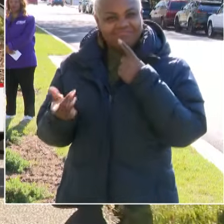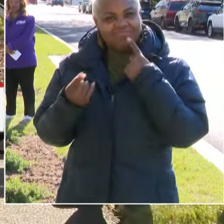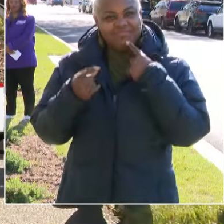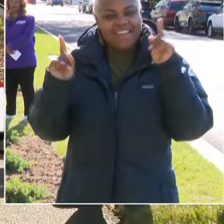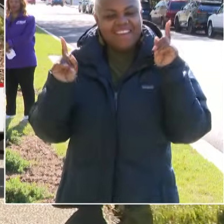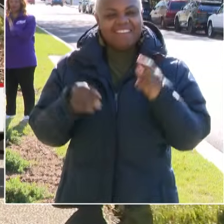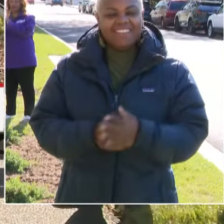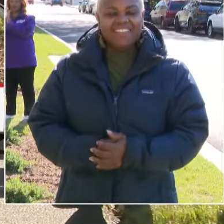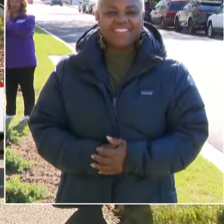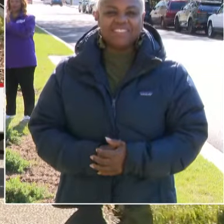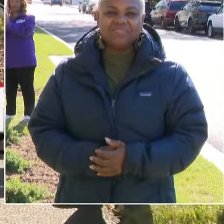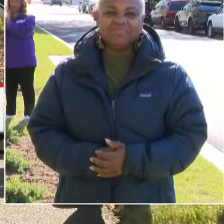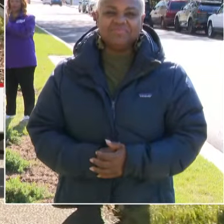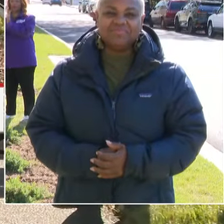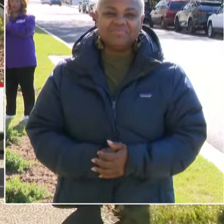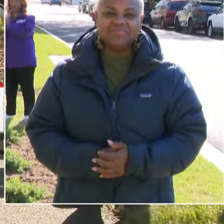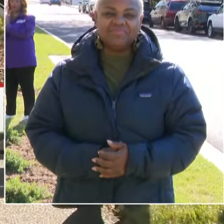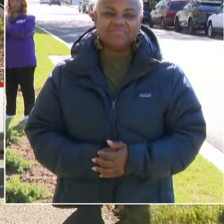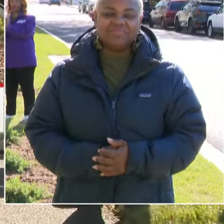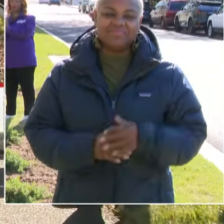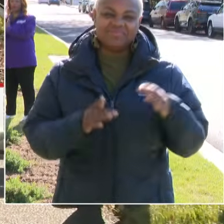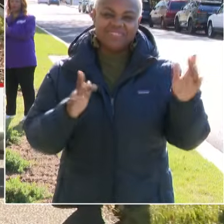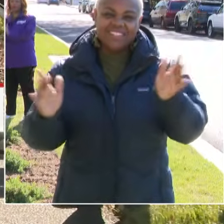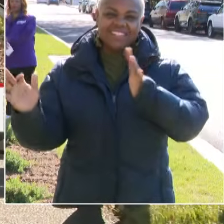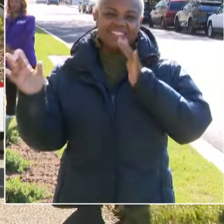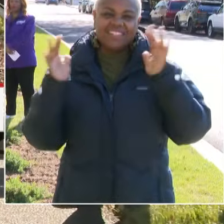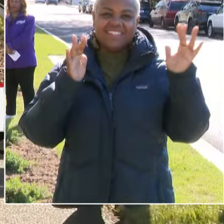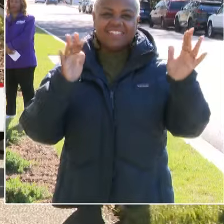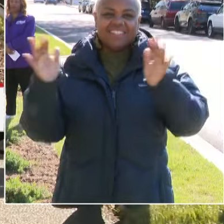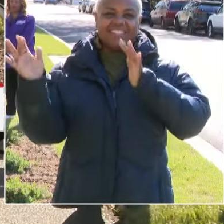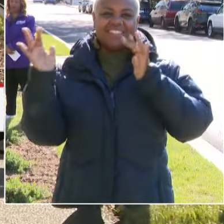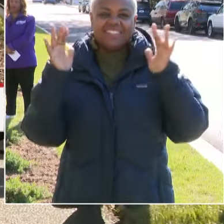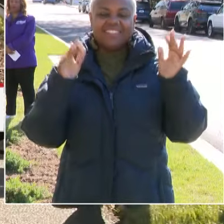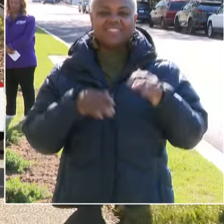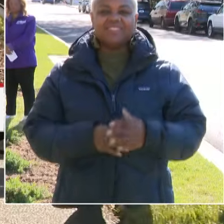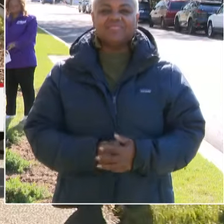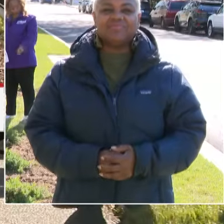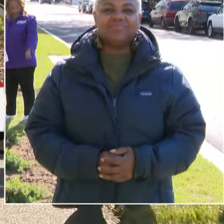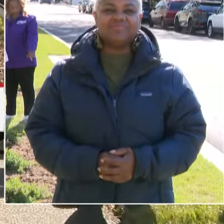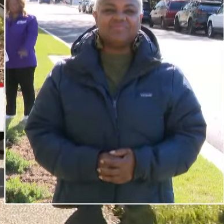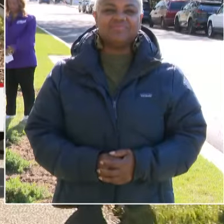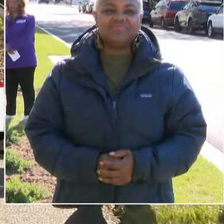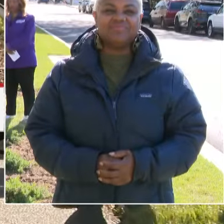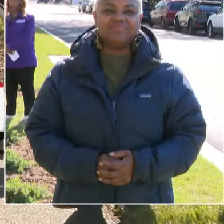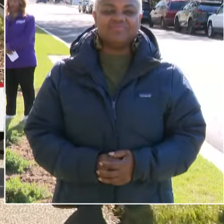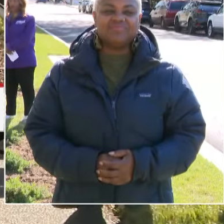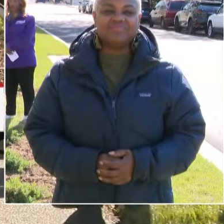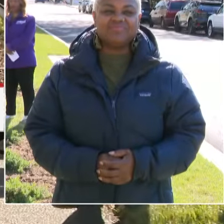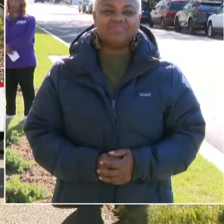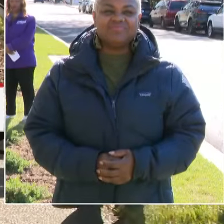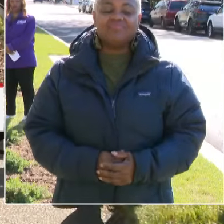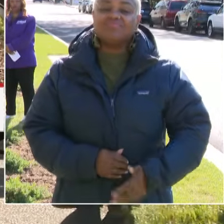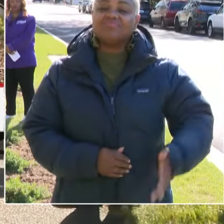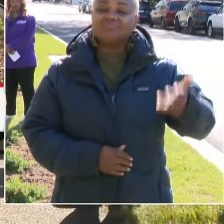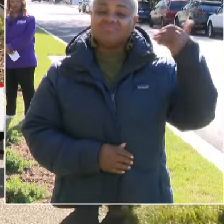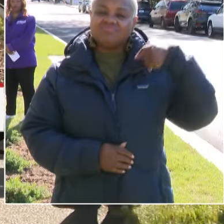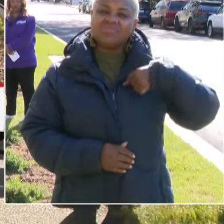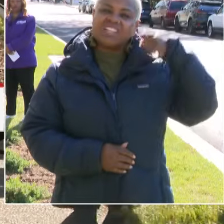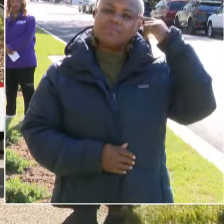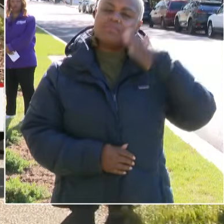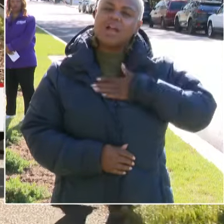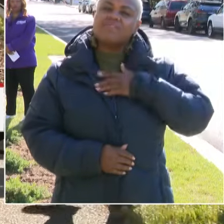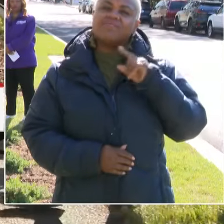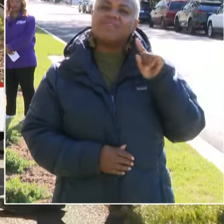promise that we keep today. Early on in my transition period, actually I think it was in my first